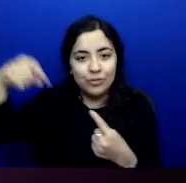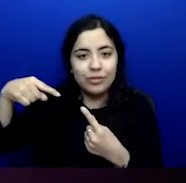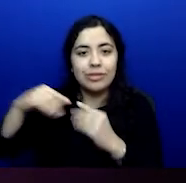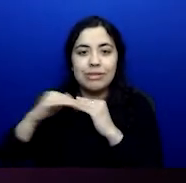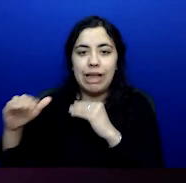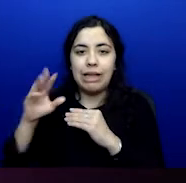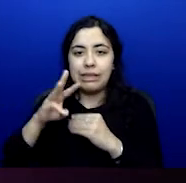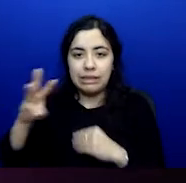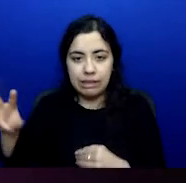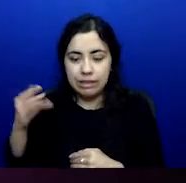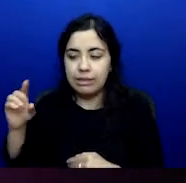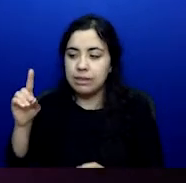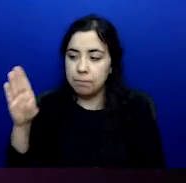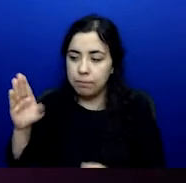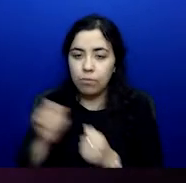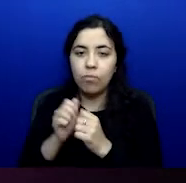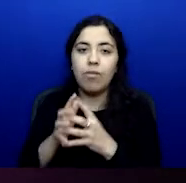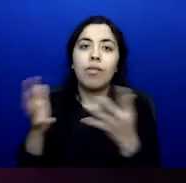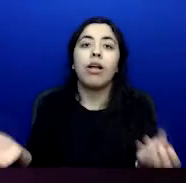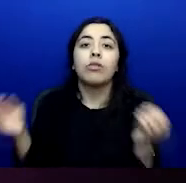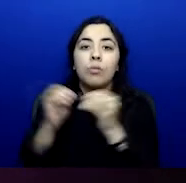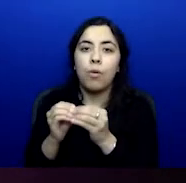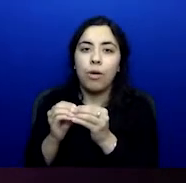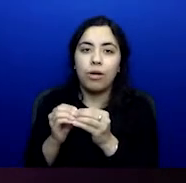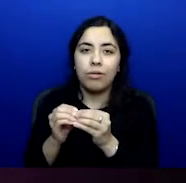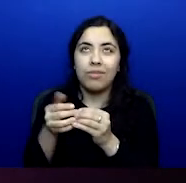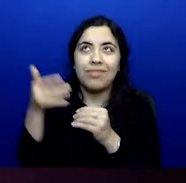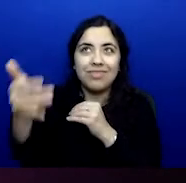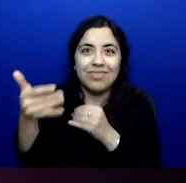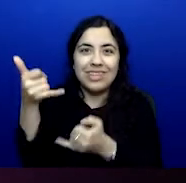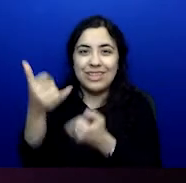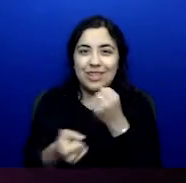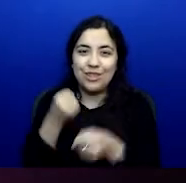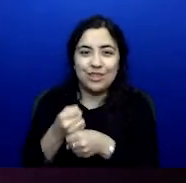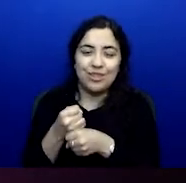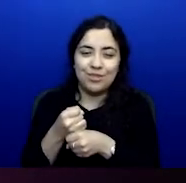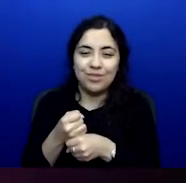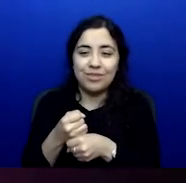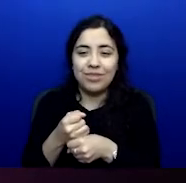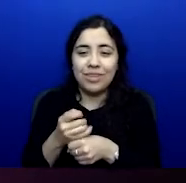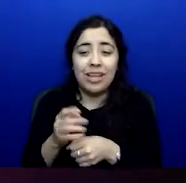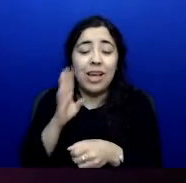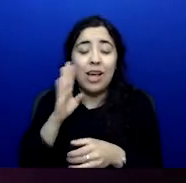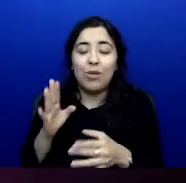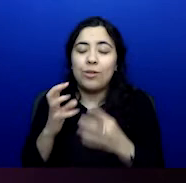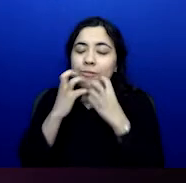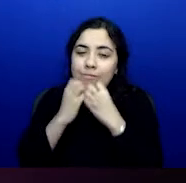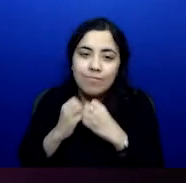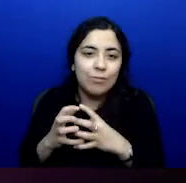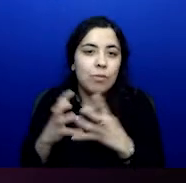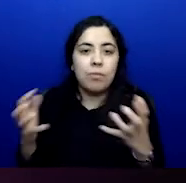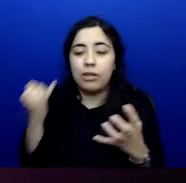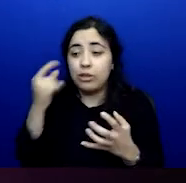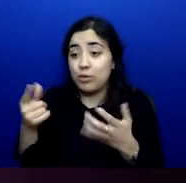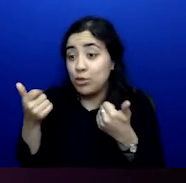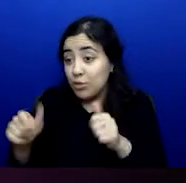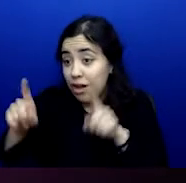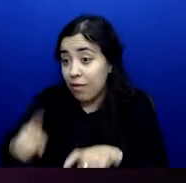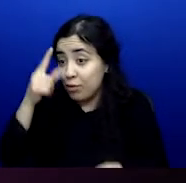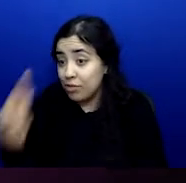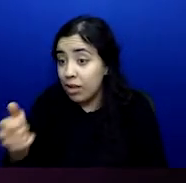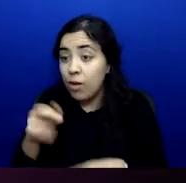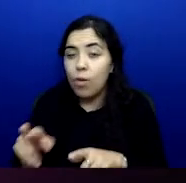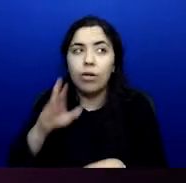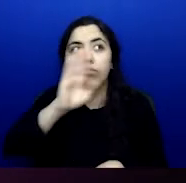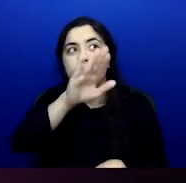and databases, with lots more coming this year. So it would mean the world to me if you would either try this out or